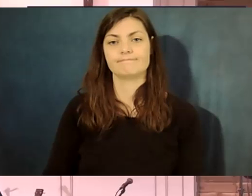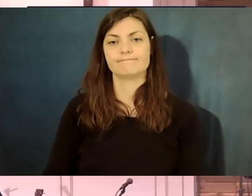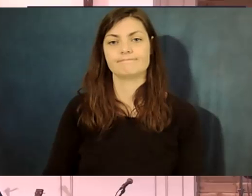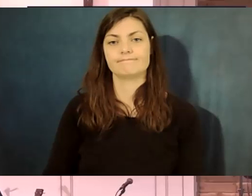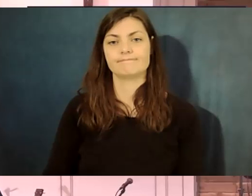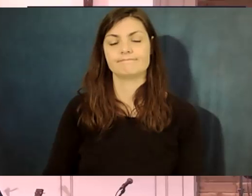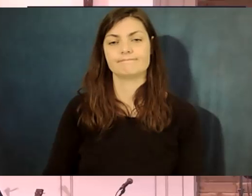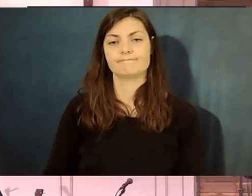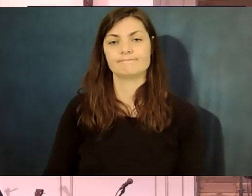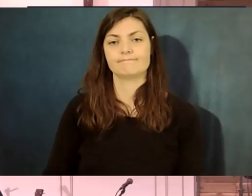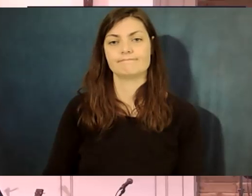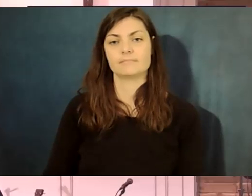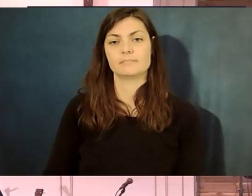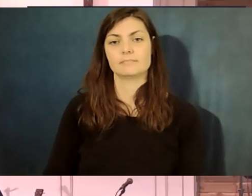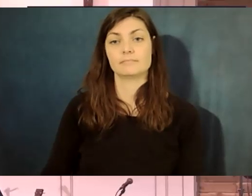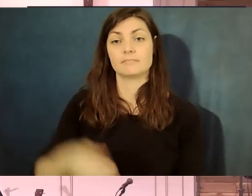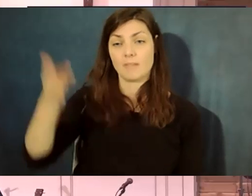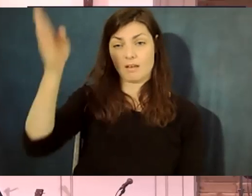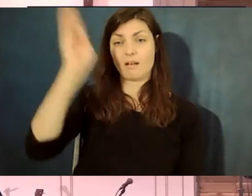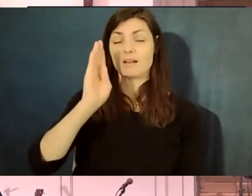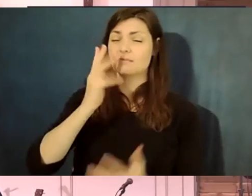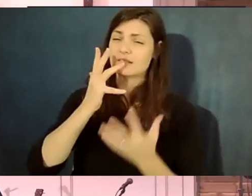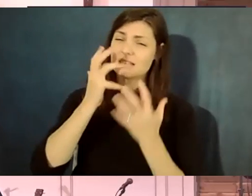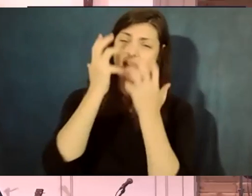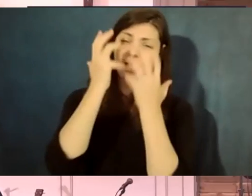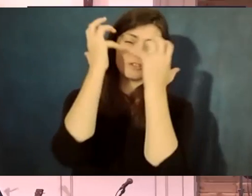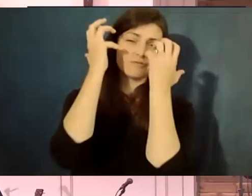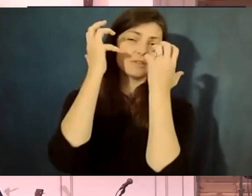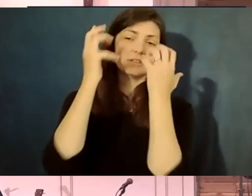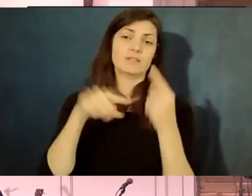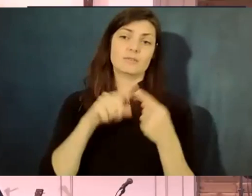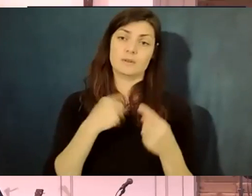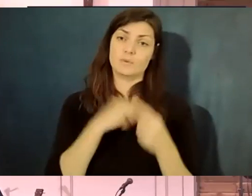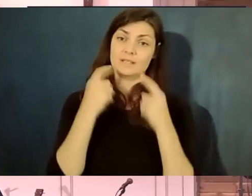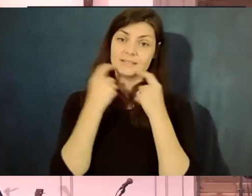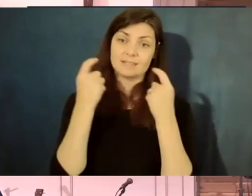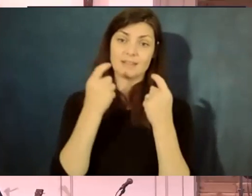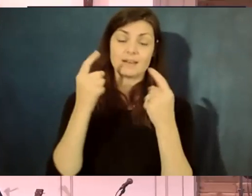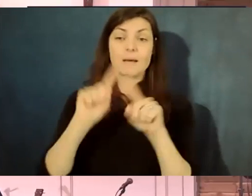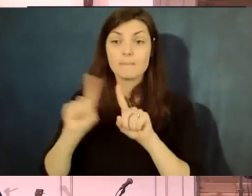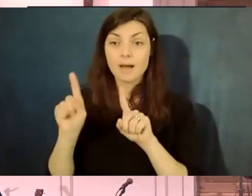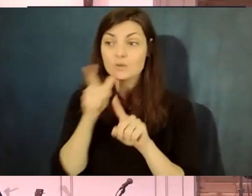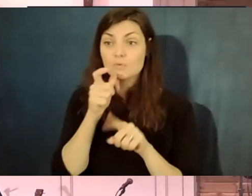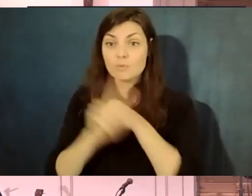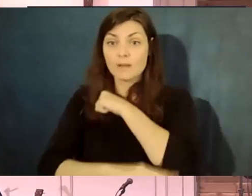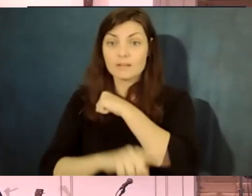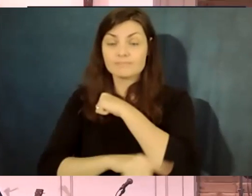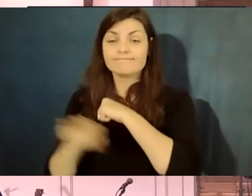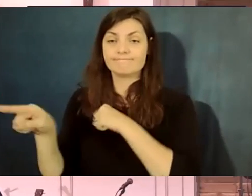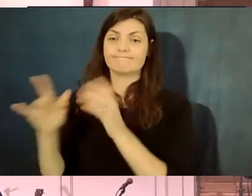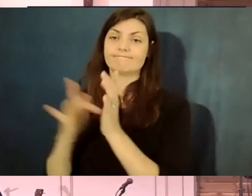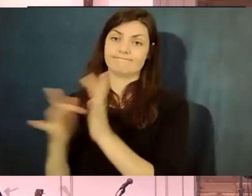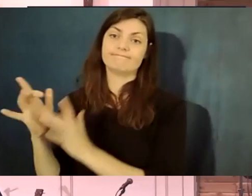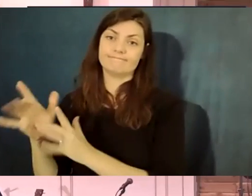God is angered by our sin, but Jesus took the punishment.